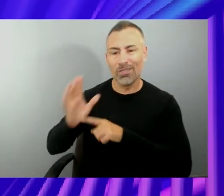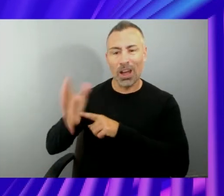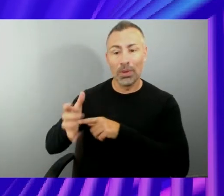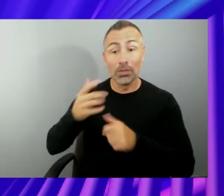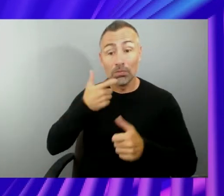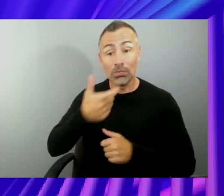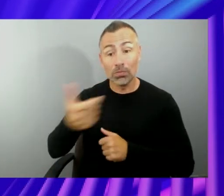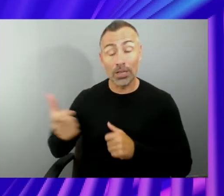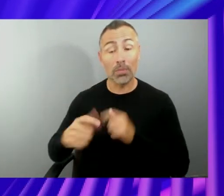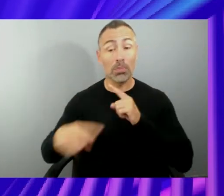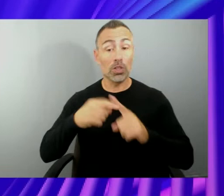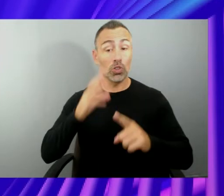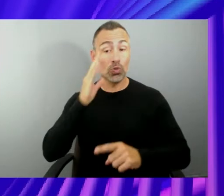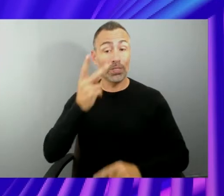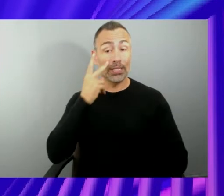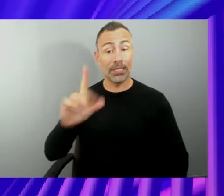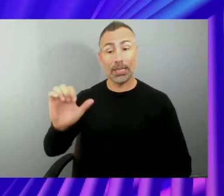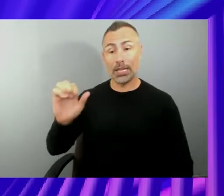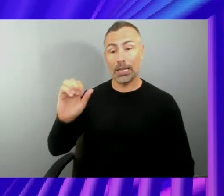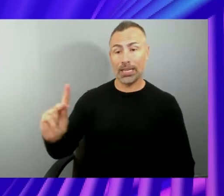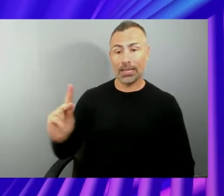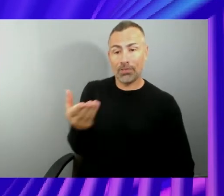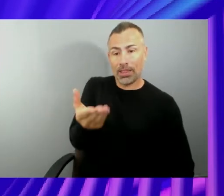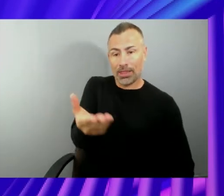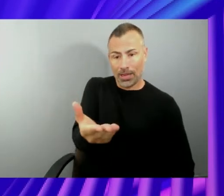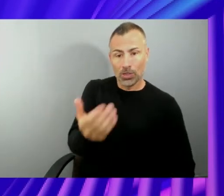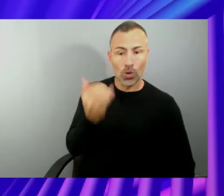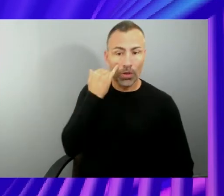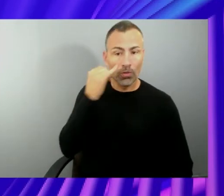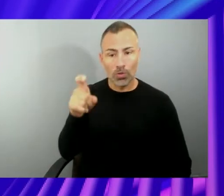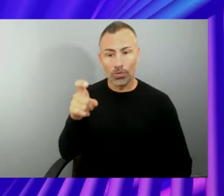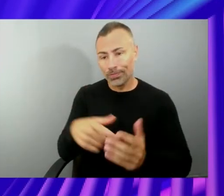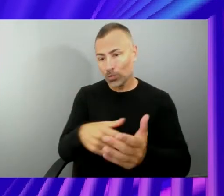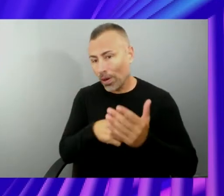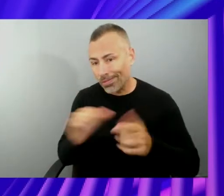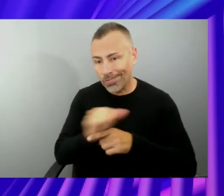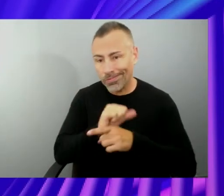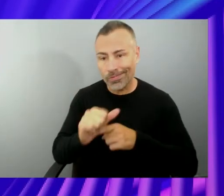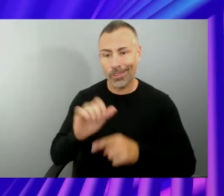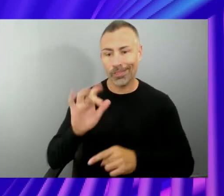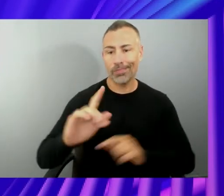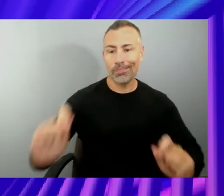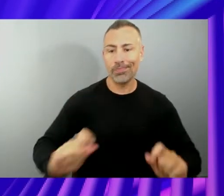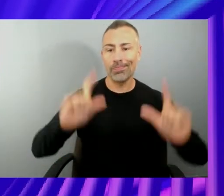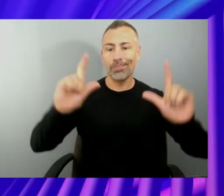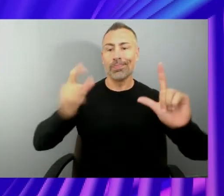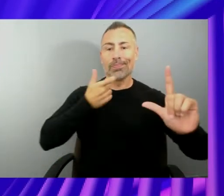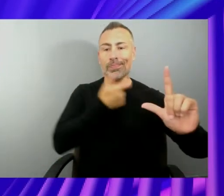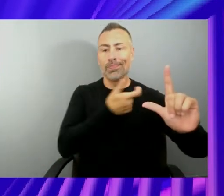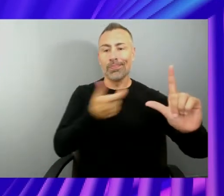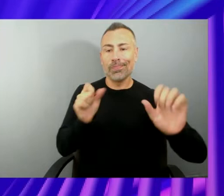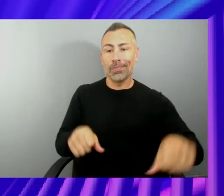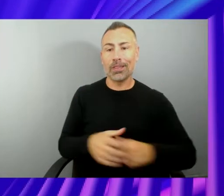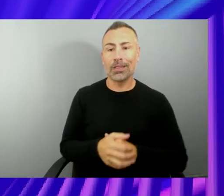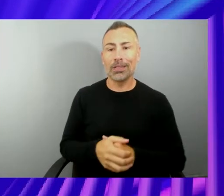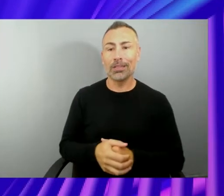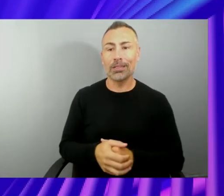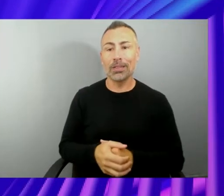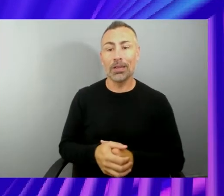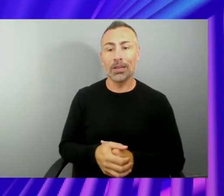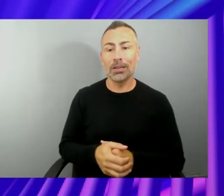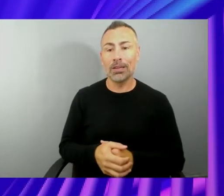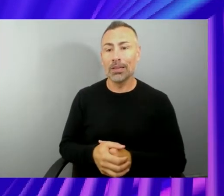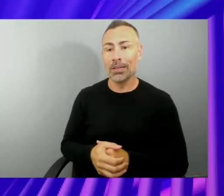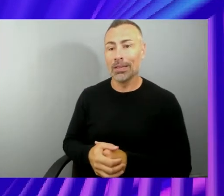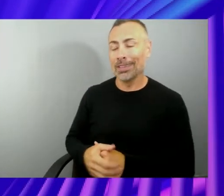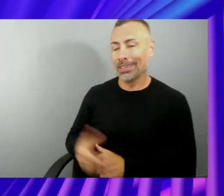of your on your plate right there if you need that training. I love that. That's really amazing. So that's the code